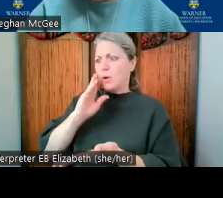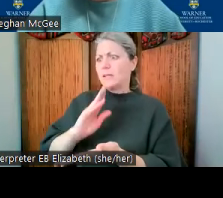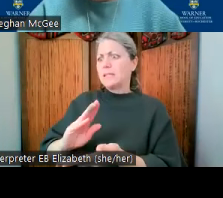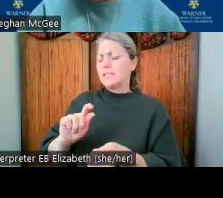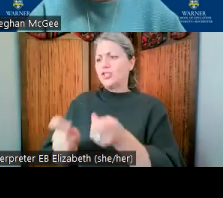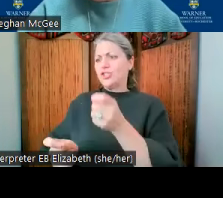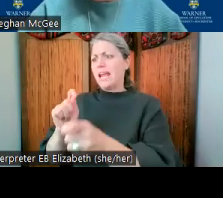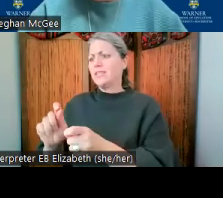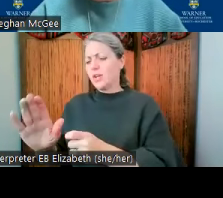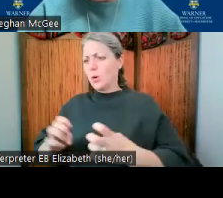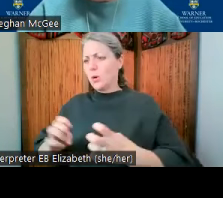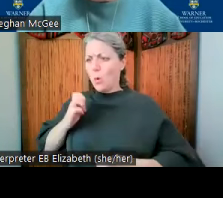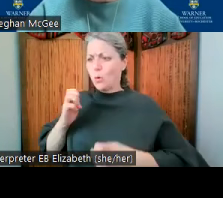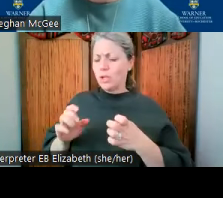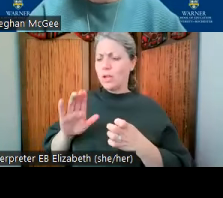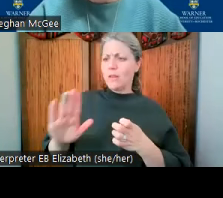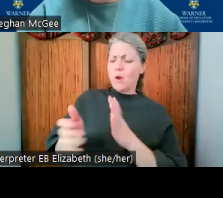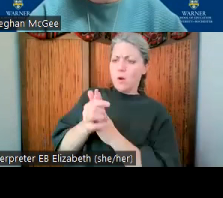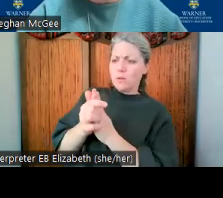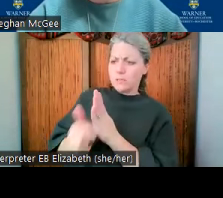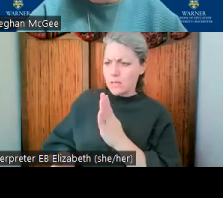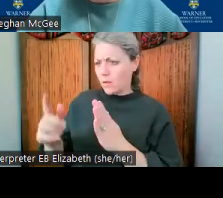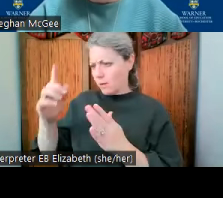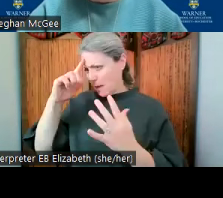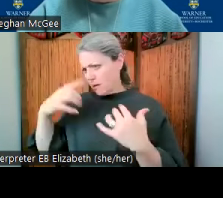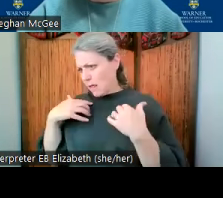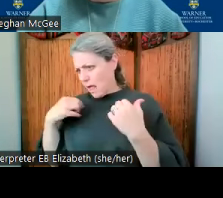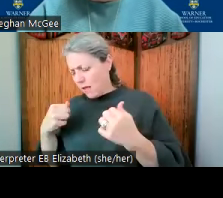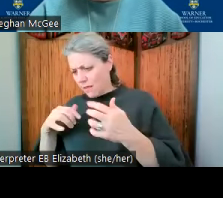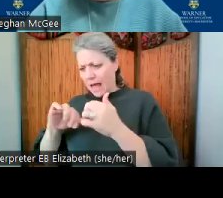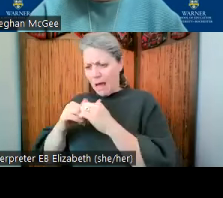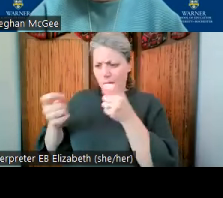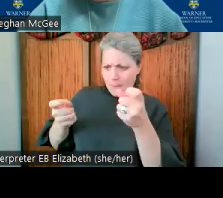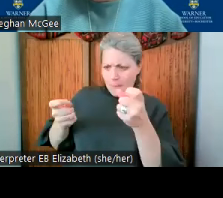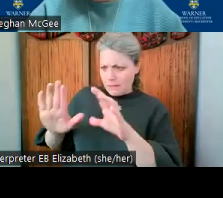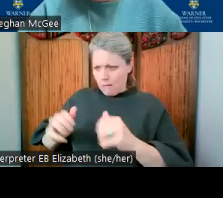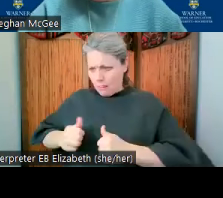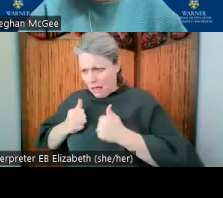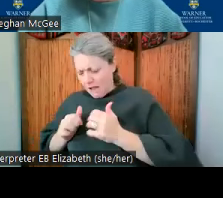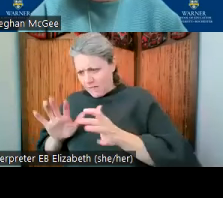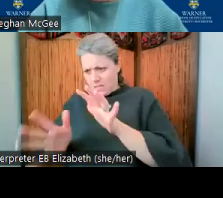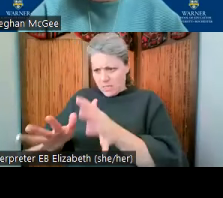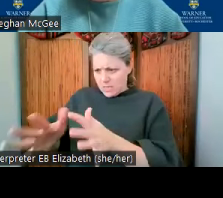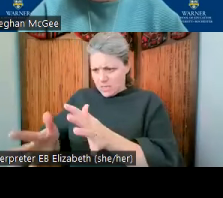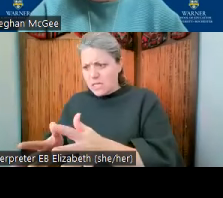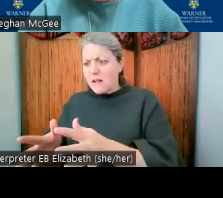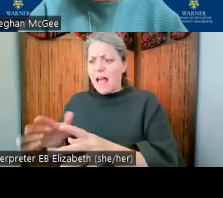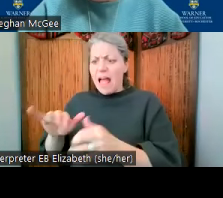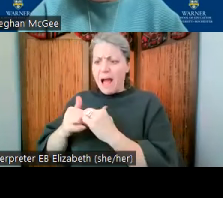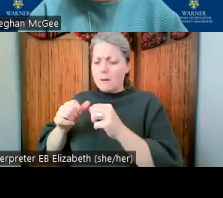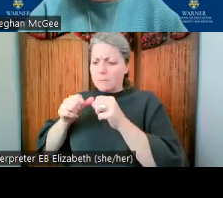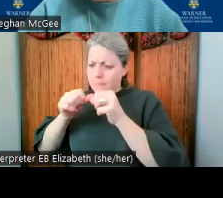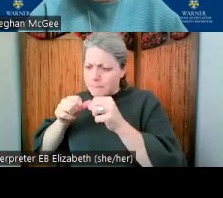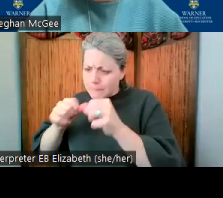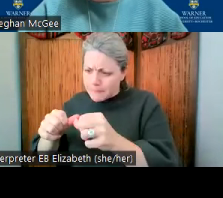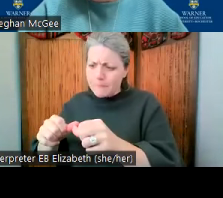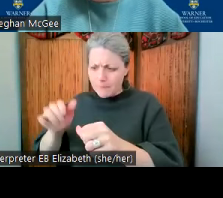their own emotions or understand other people's emotions, impacting their resilience and